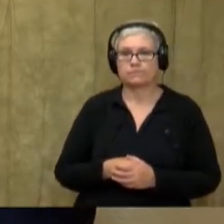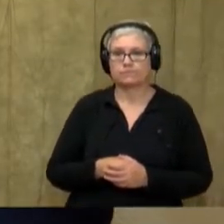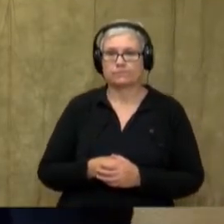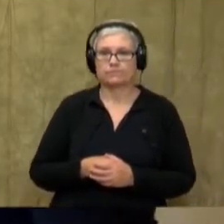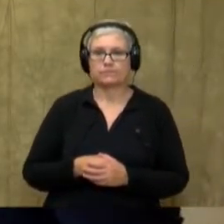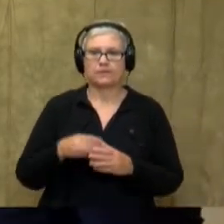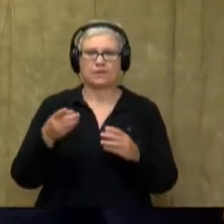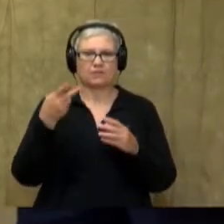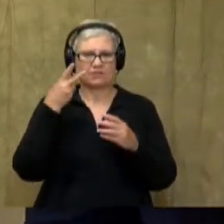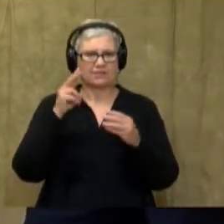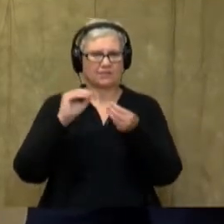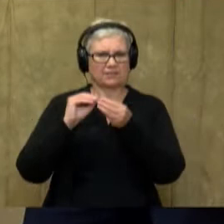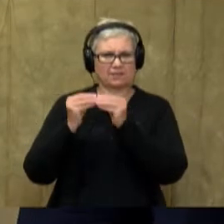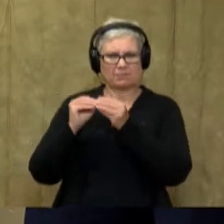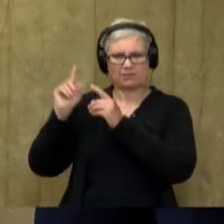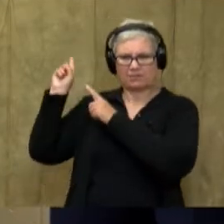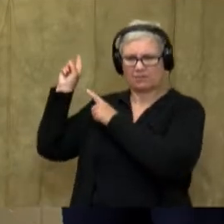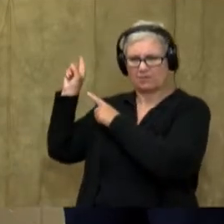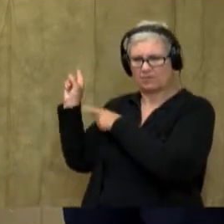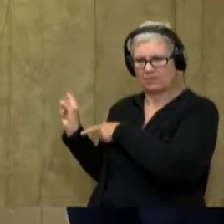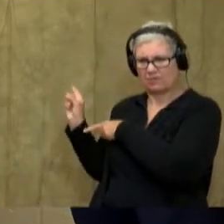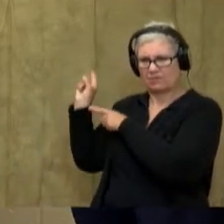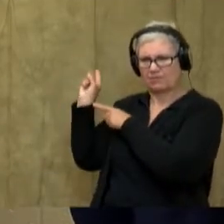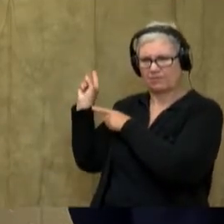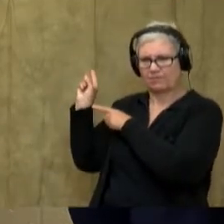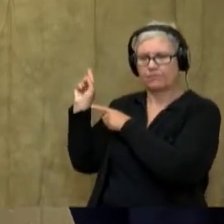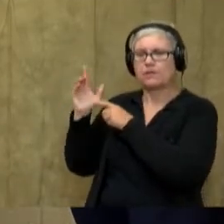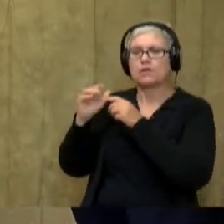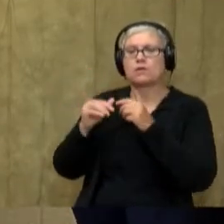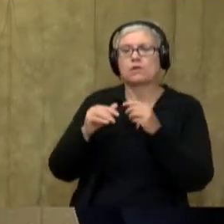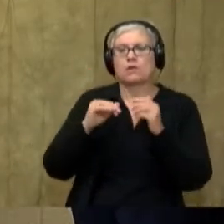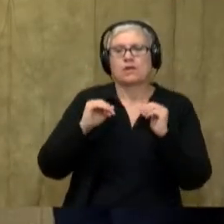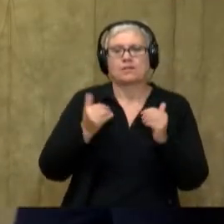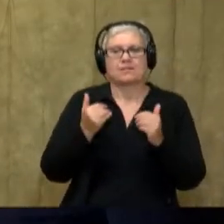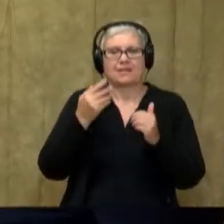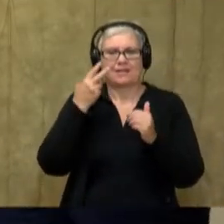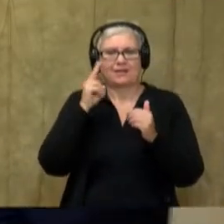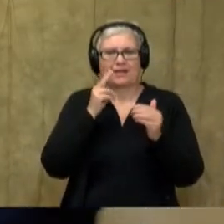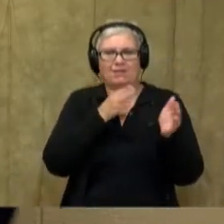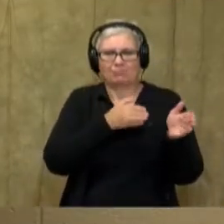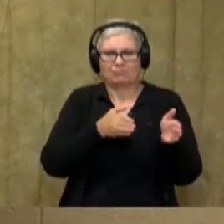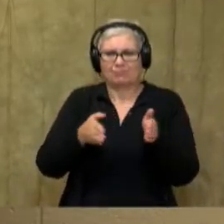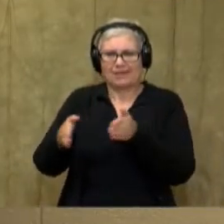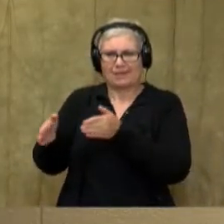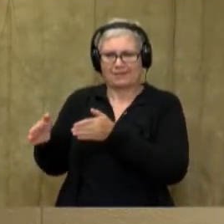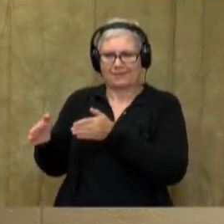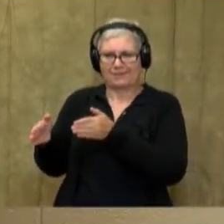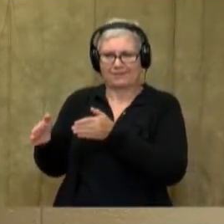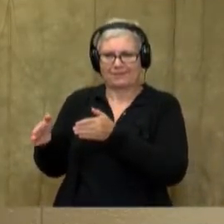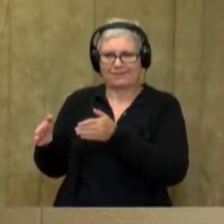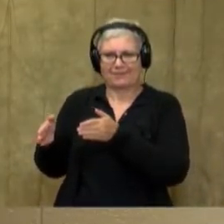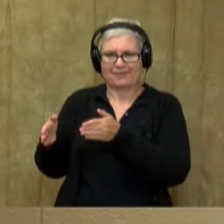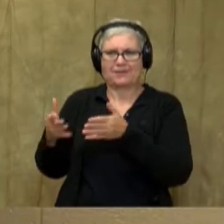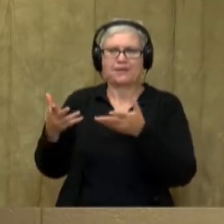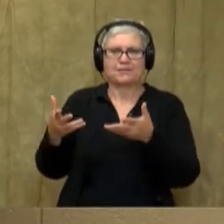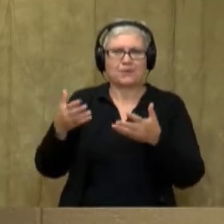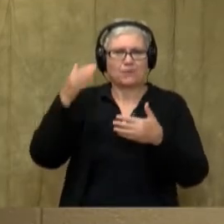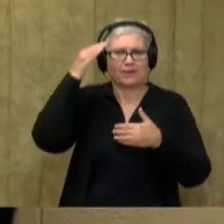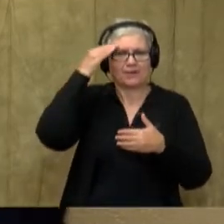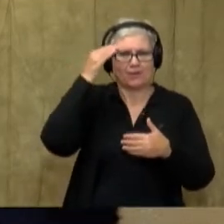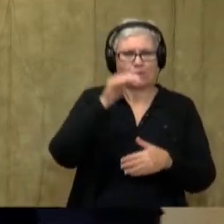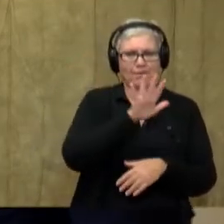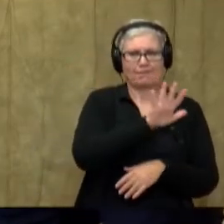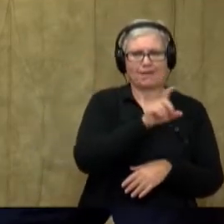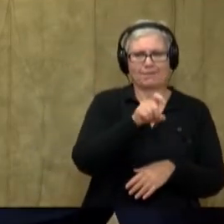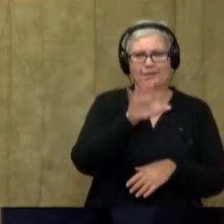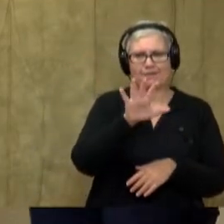that we see here and see if we can establish any kind of trend that we might be able to use in order to make sense of the 5 by 5 by